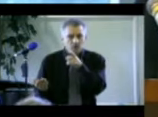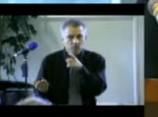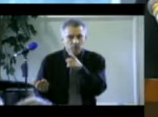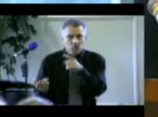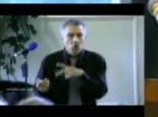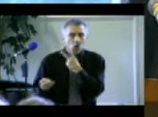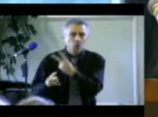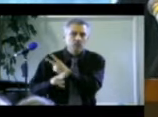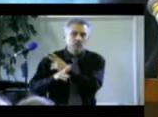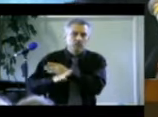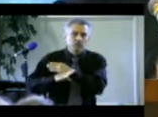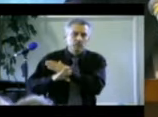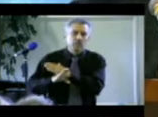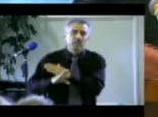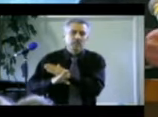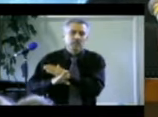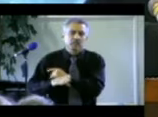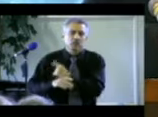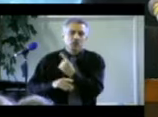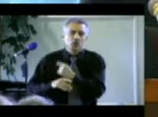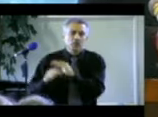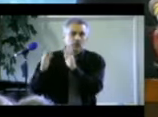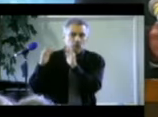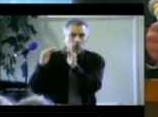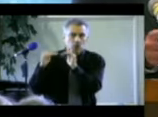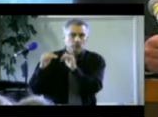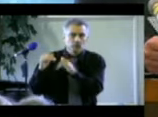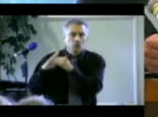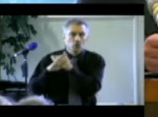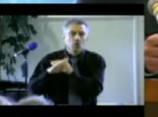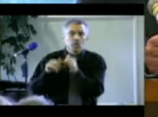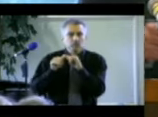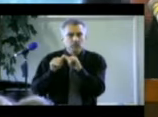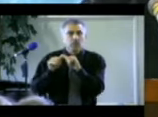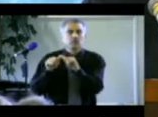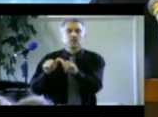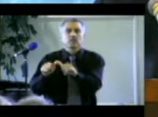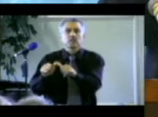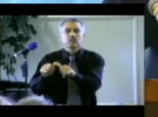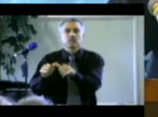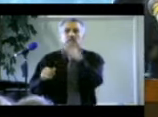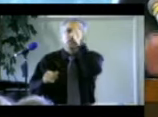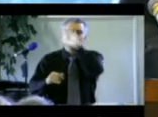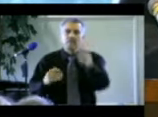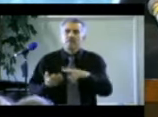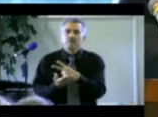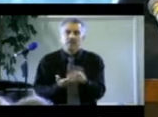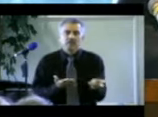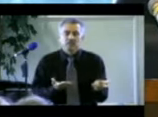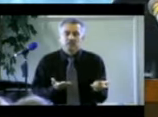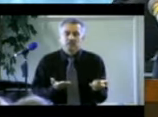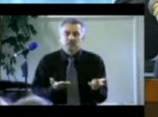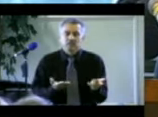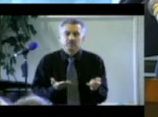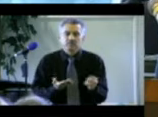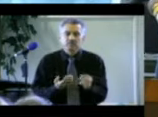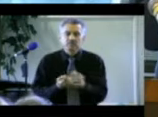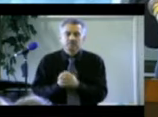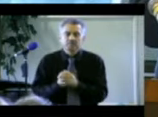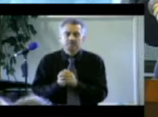protects, always trusts, always hopes, always perseveres. Love never fails. You know, this is,